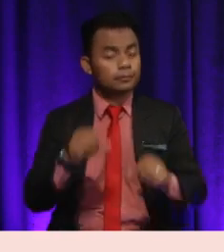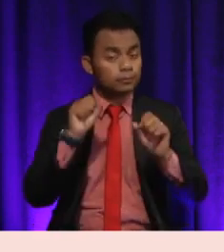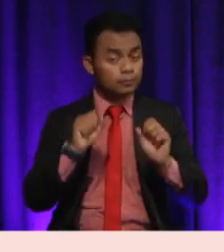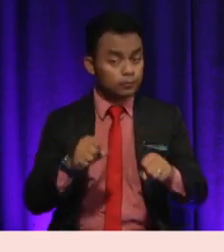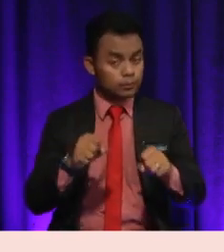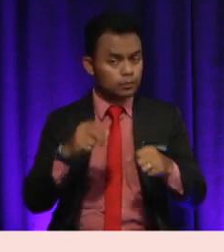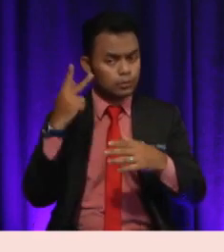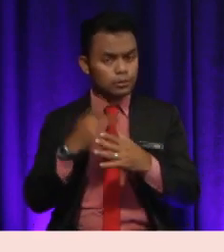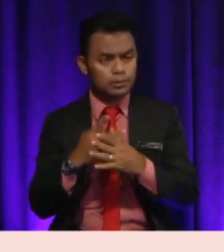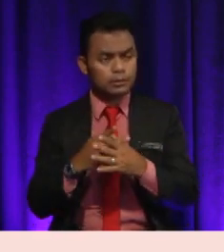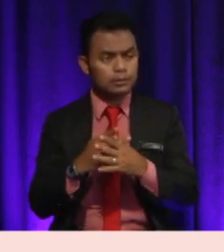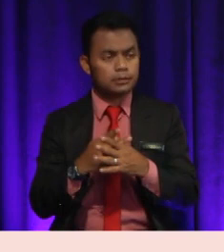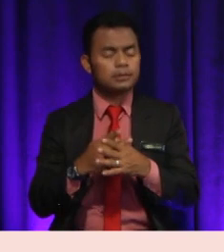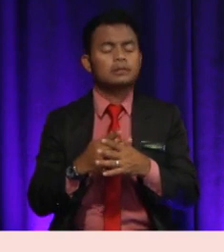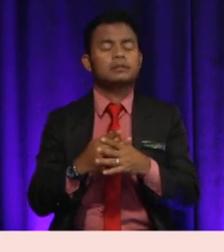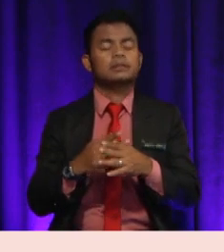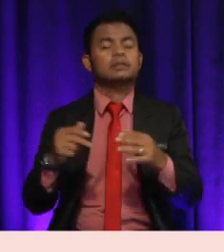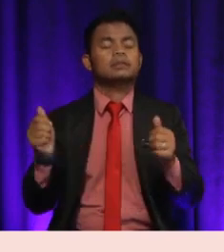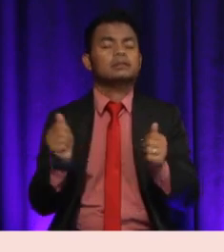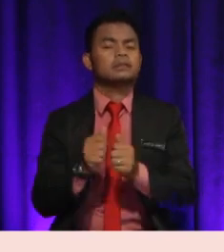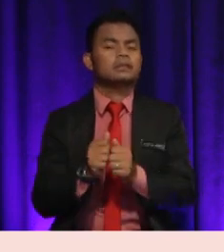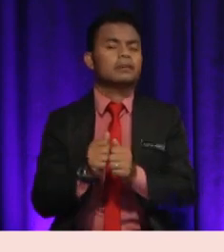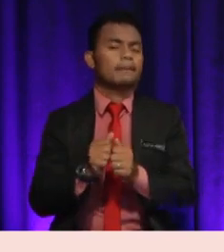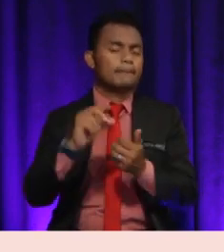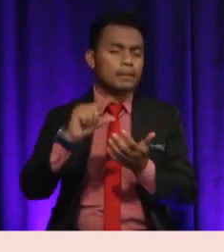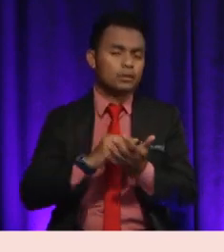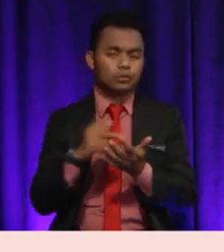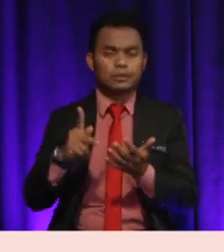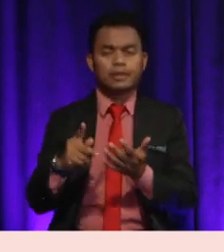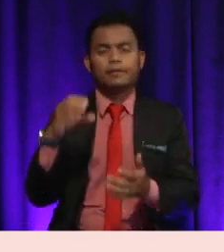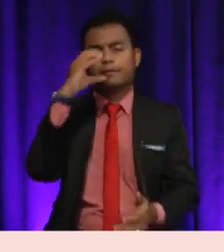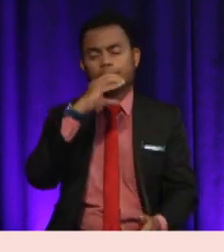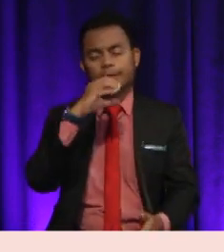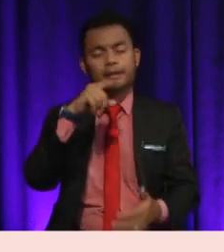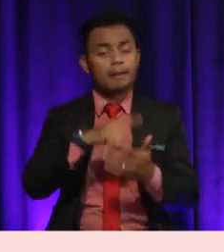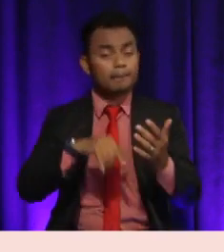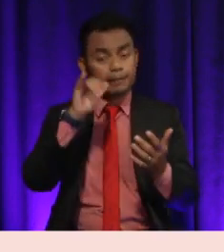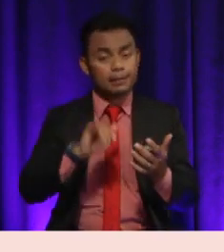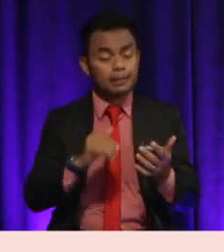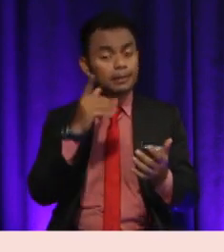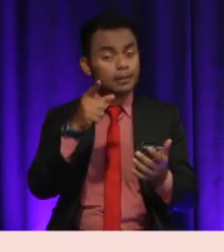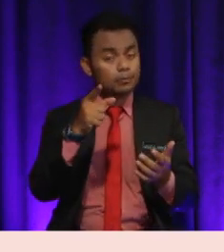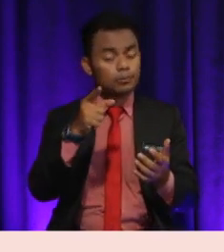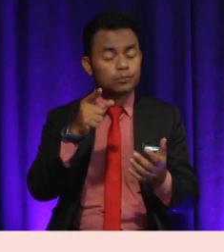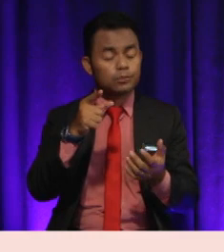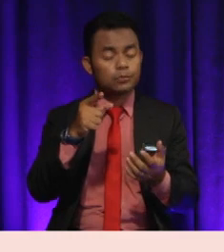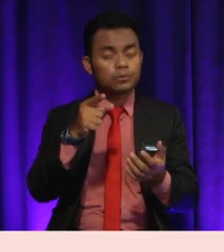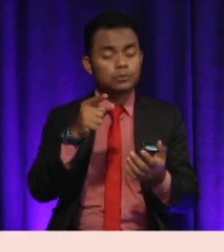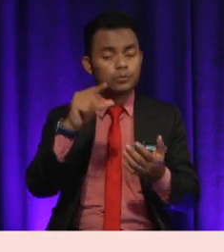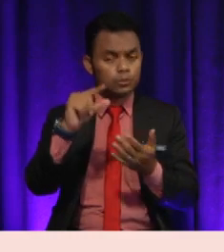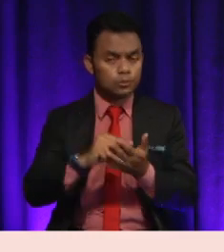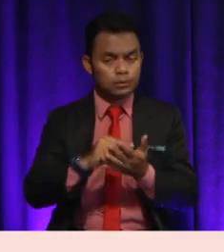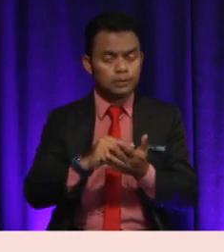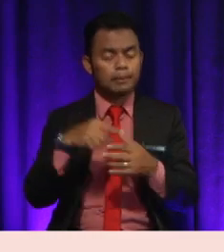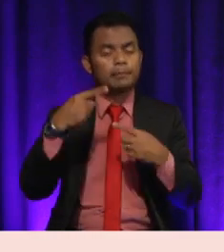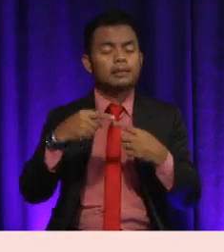us, using the word find, what's the step or the technique that you can use when you want to answer the